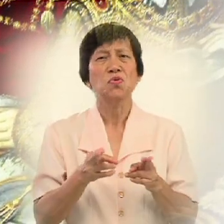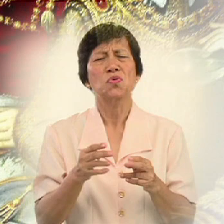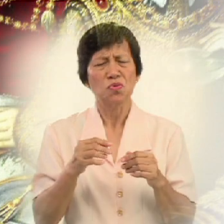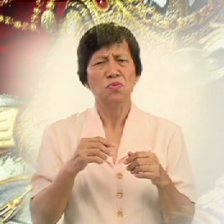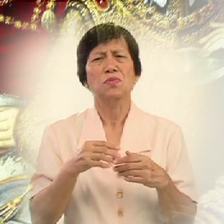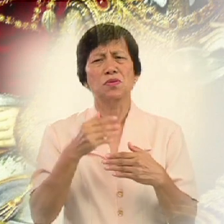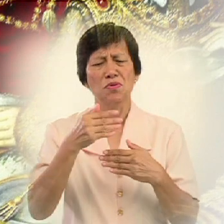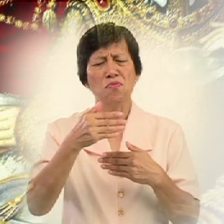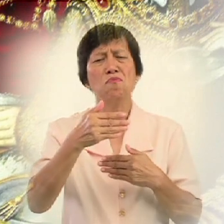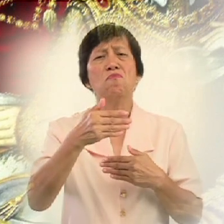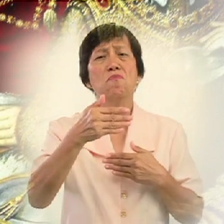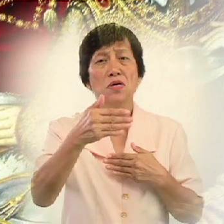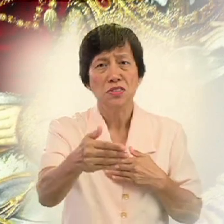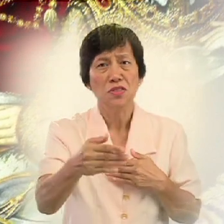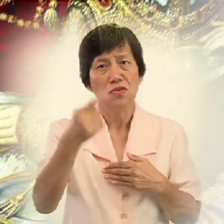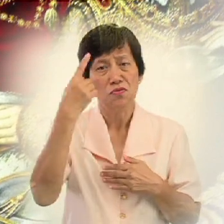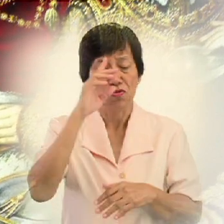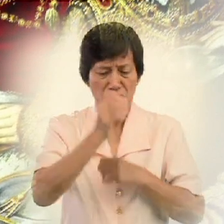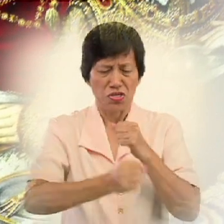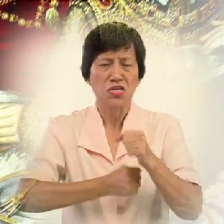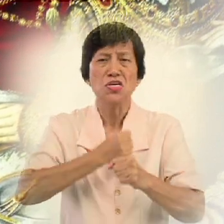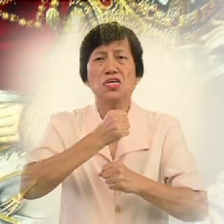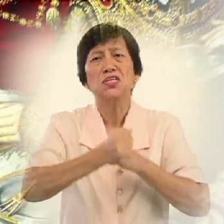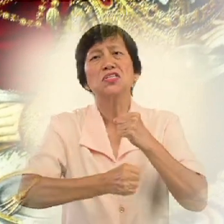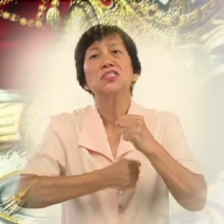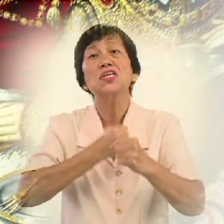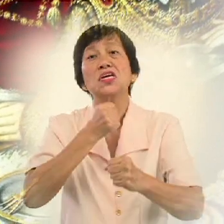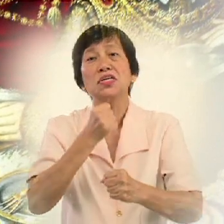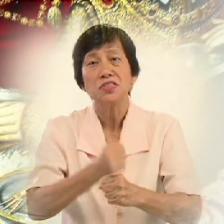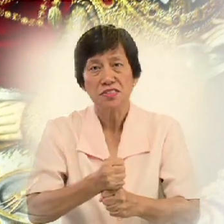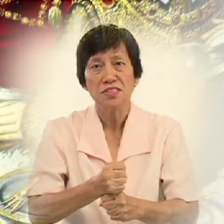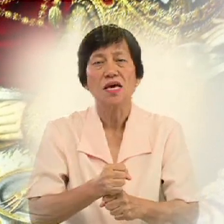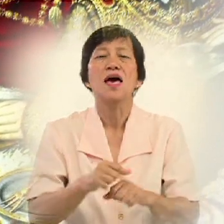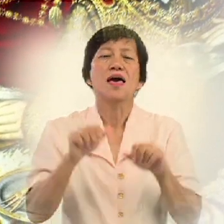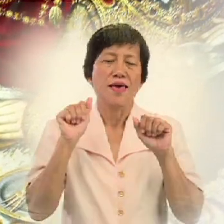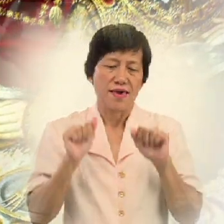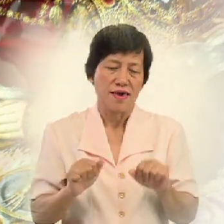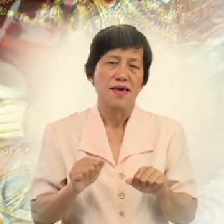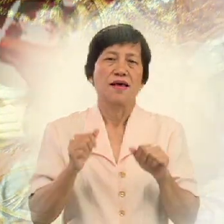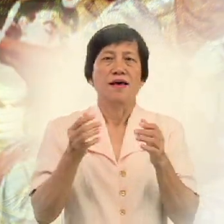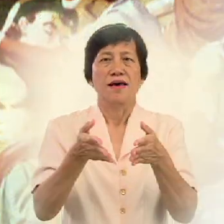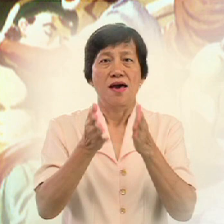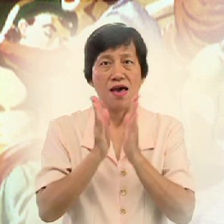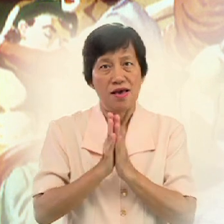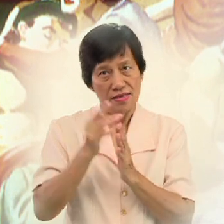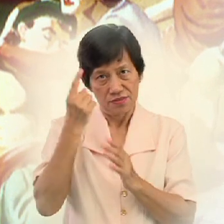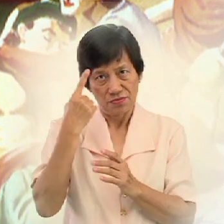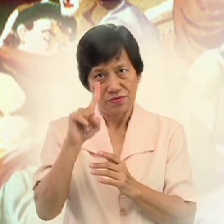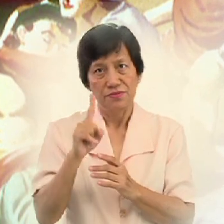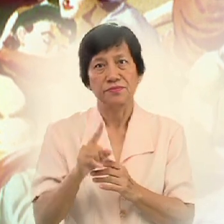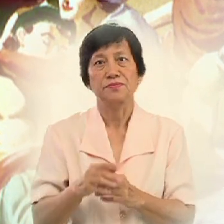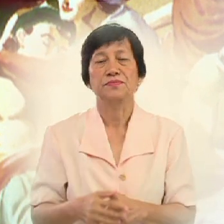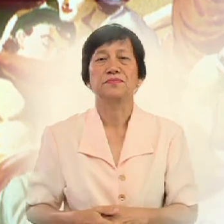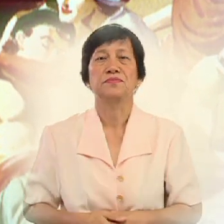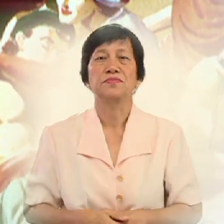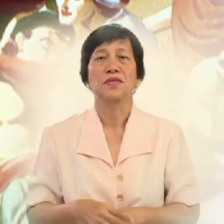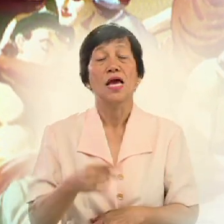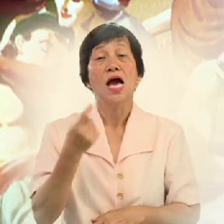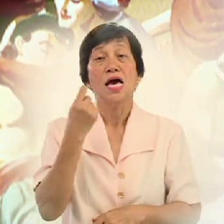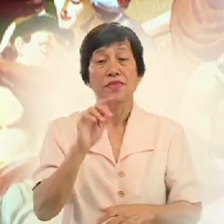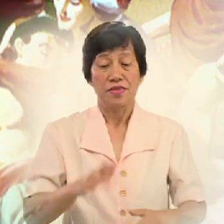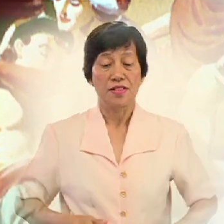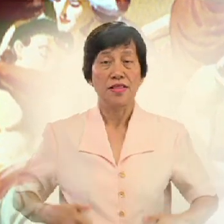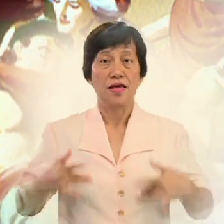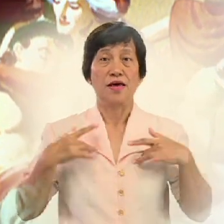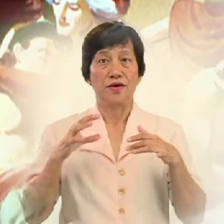extended for years and years. He could have asked for the life of